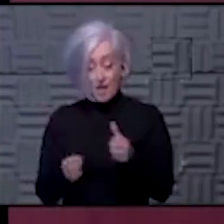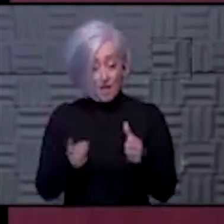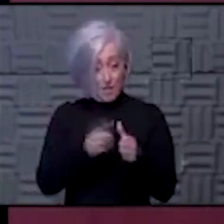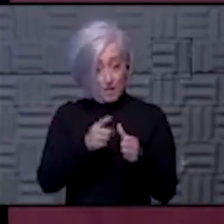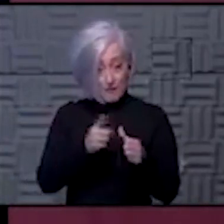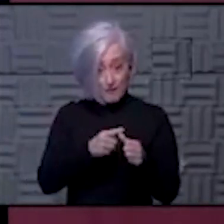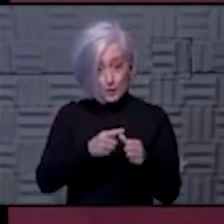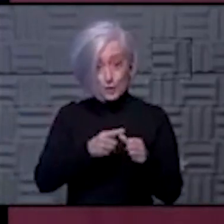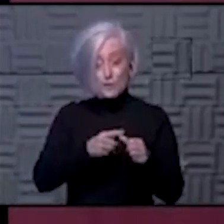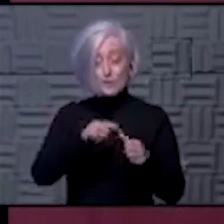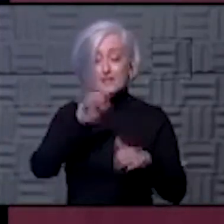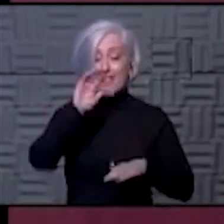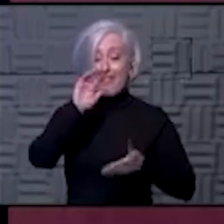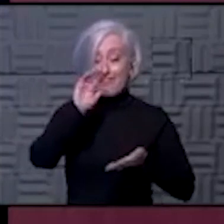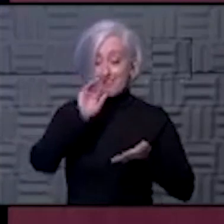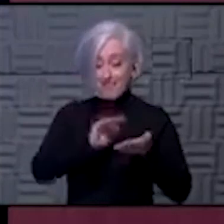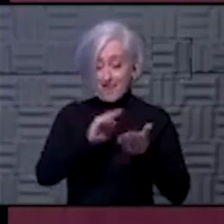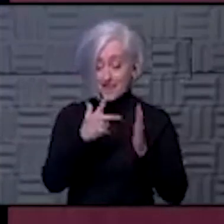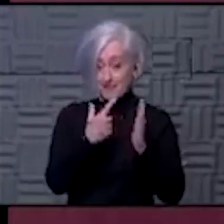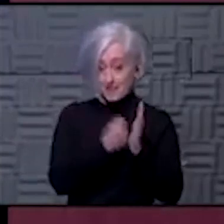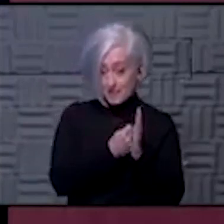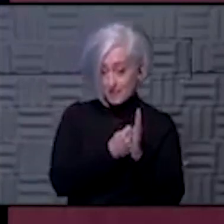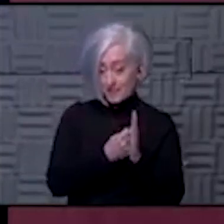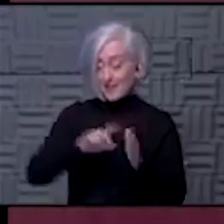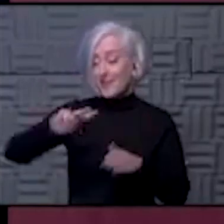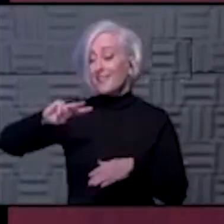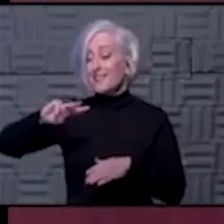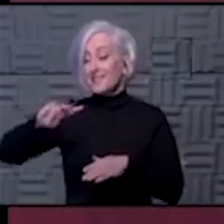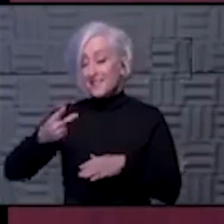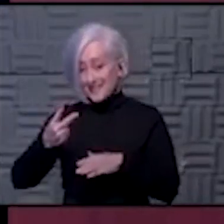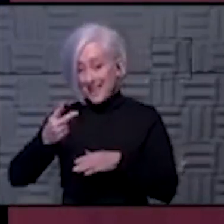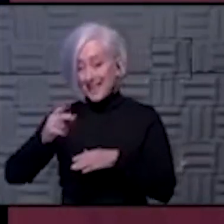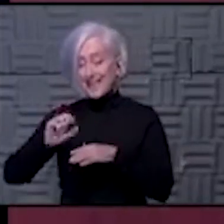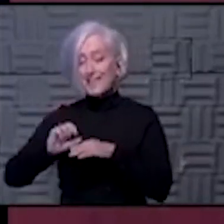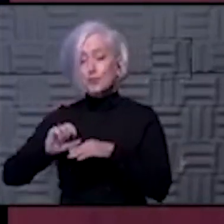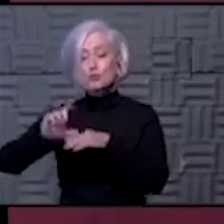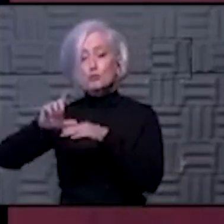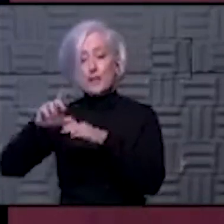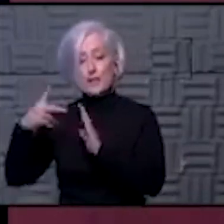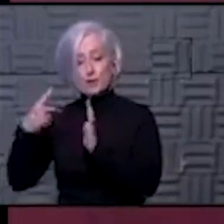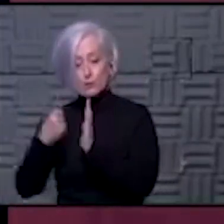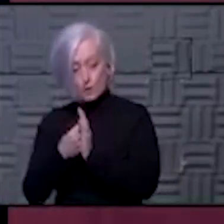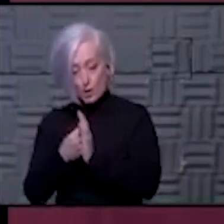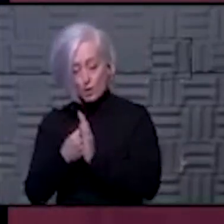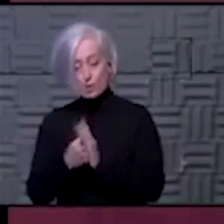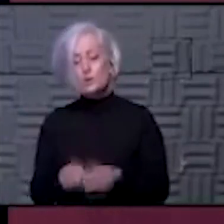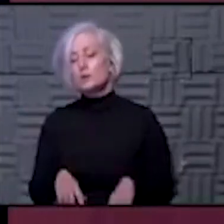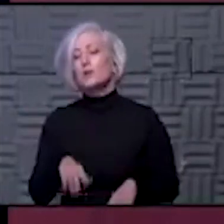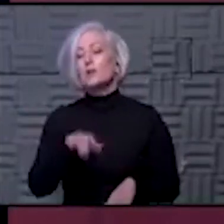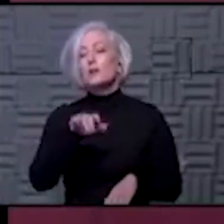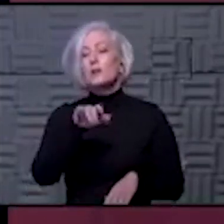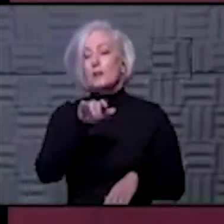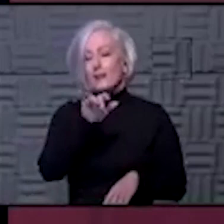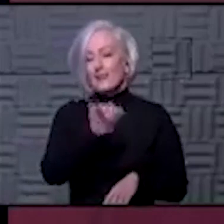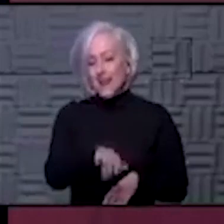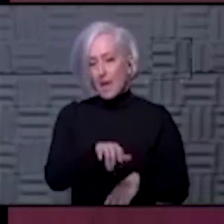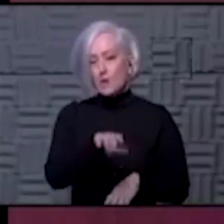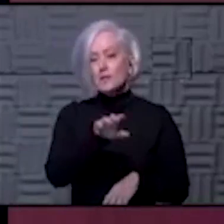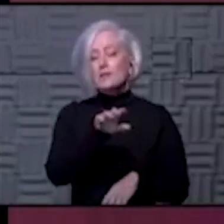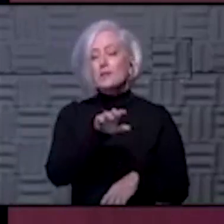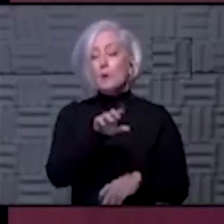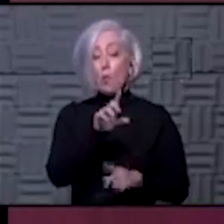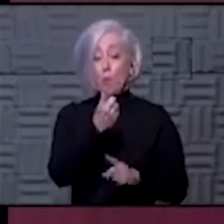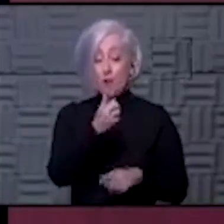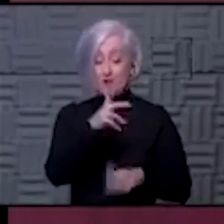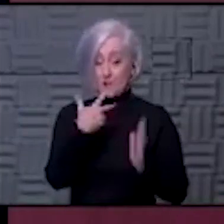by a higher second dose had 90% effectiveness versus I think 67 or 65% effectiveness if you had the higher dose twice.